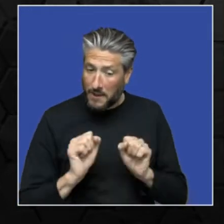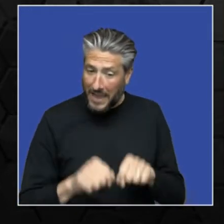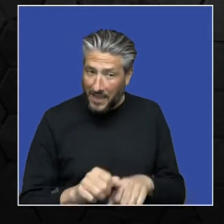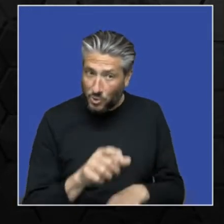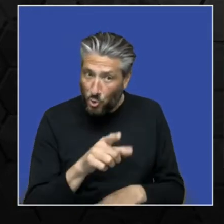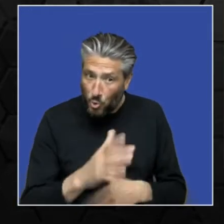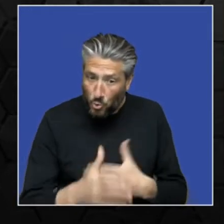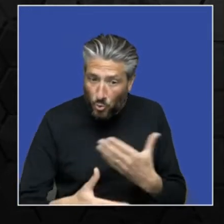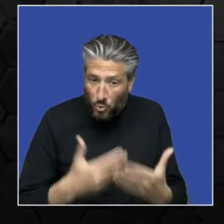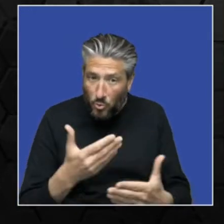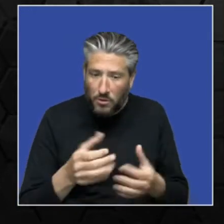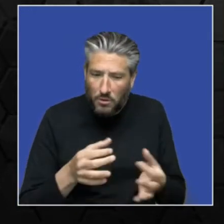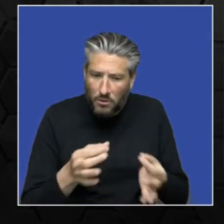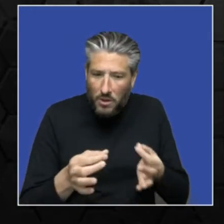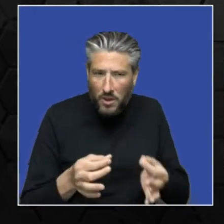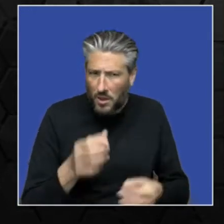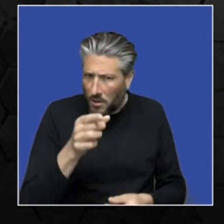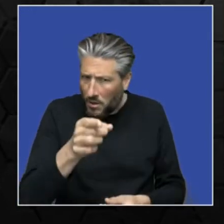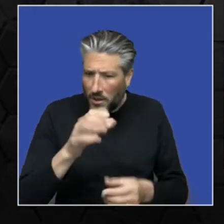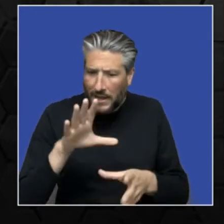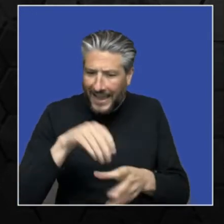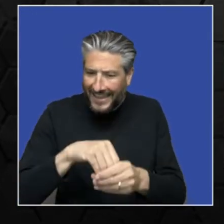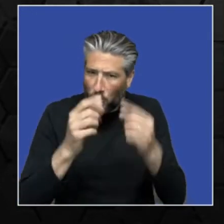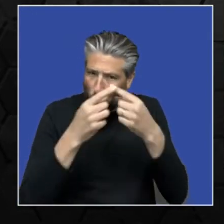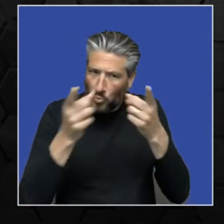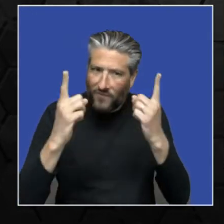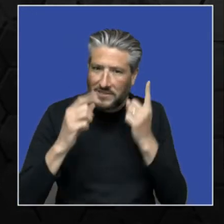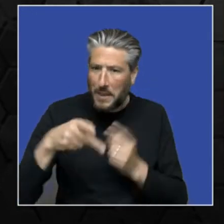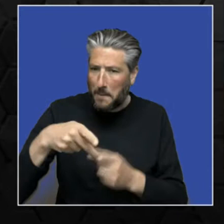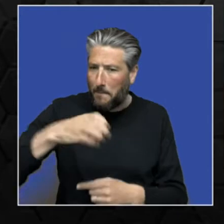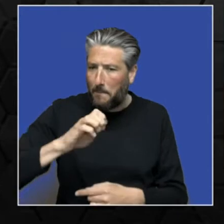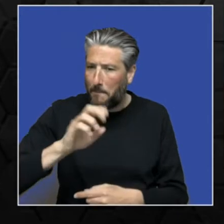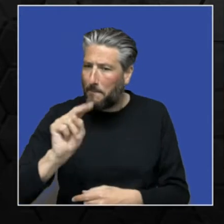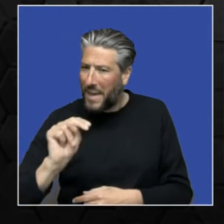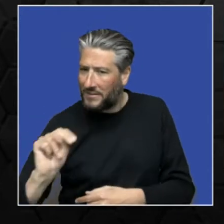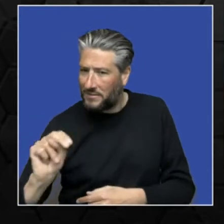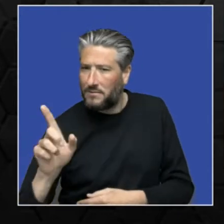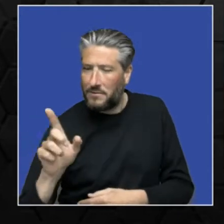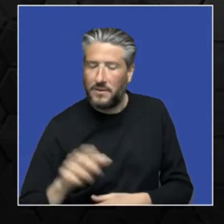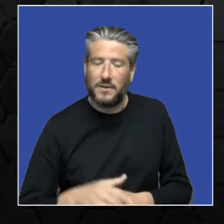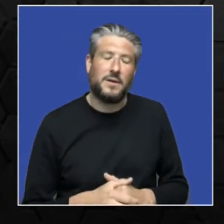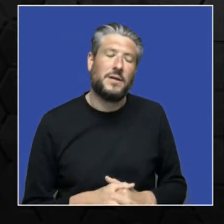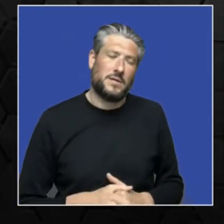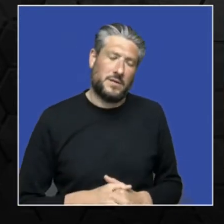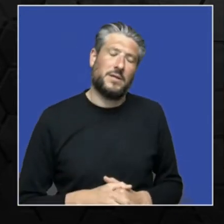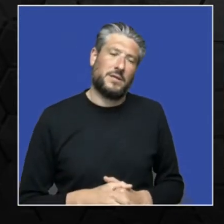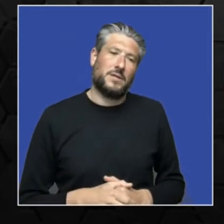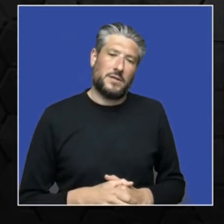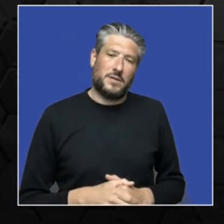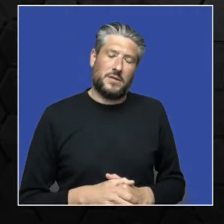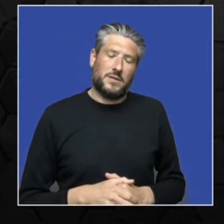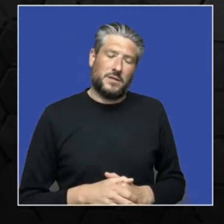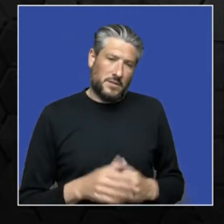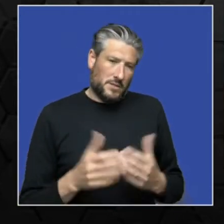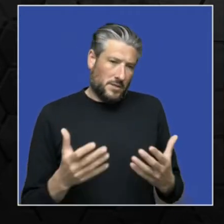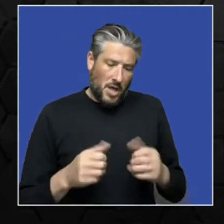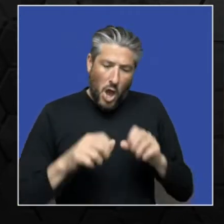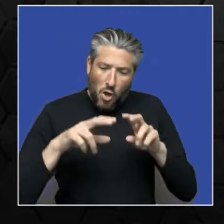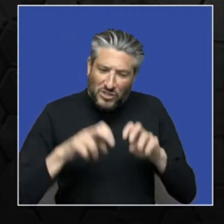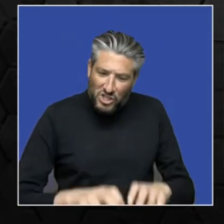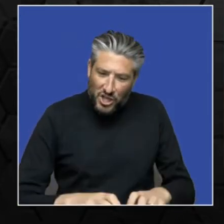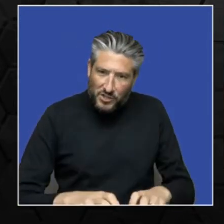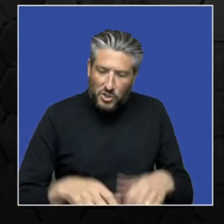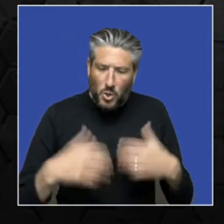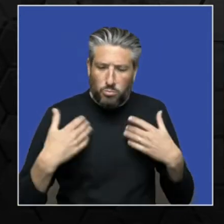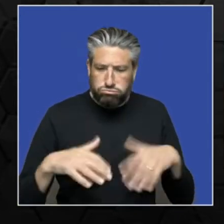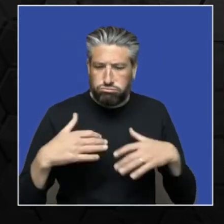Pennsylvania, right? Yeah, sure. I cannot deny the fact that research does require a lot of time commitment and